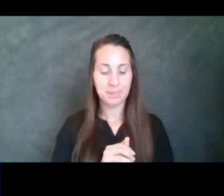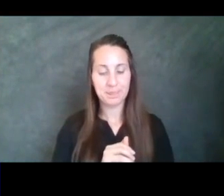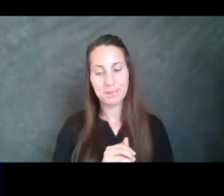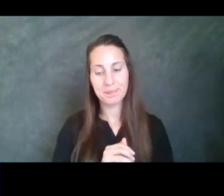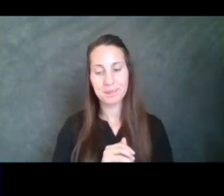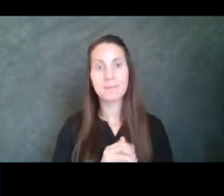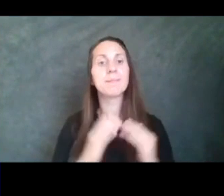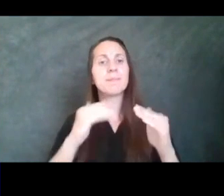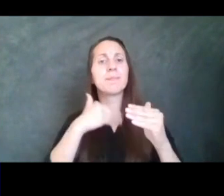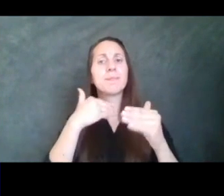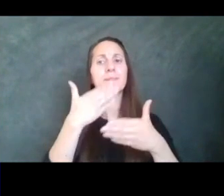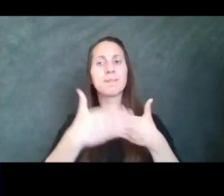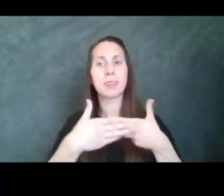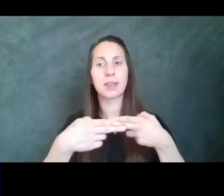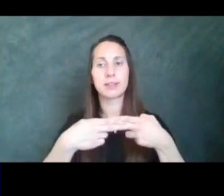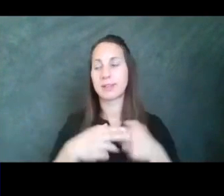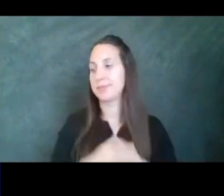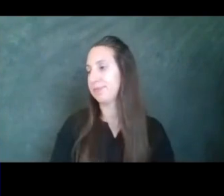Let's go to the next slide.